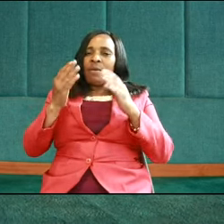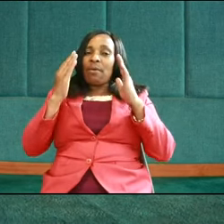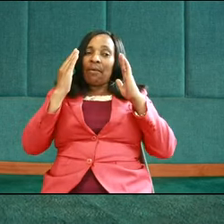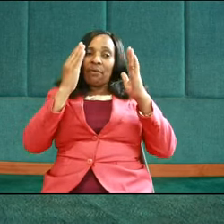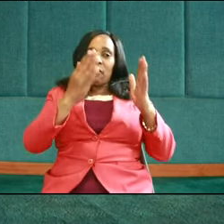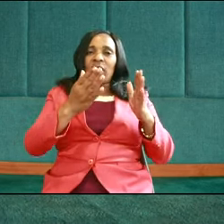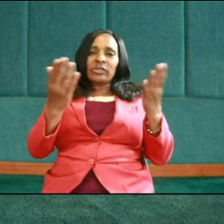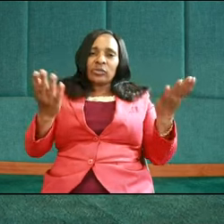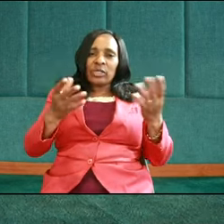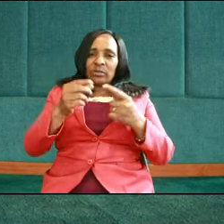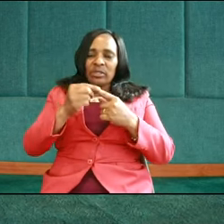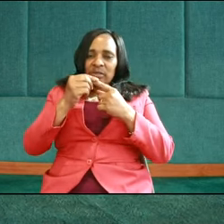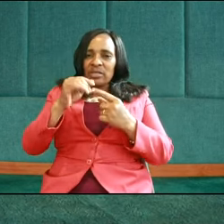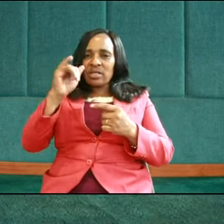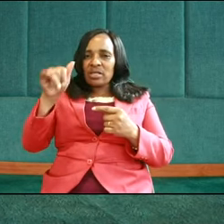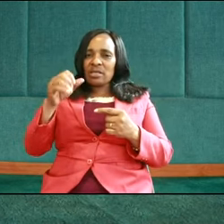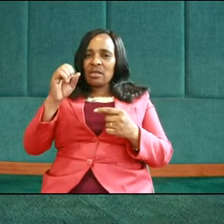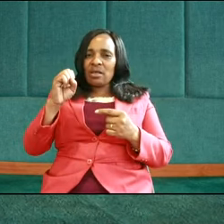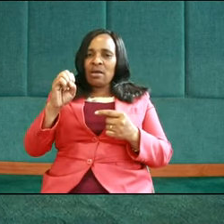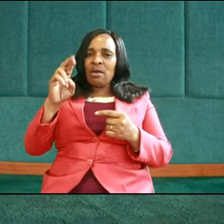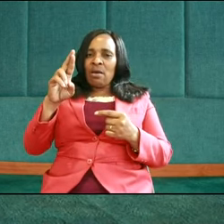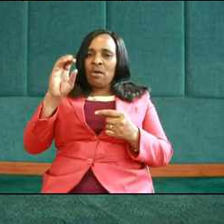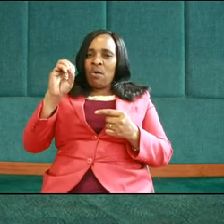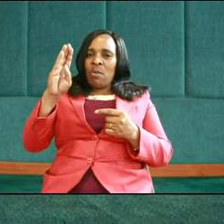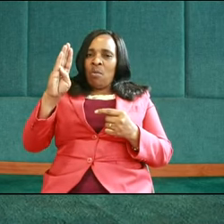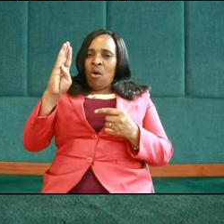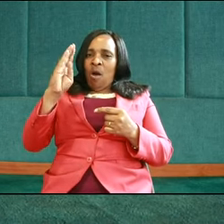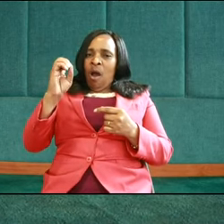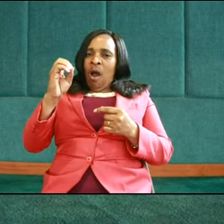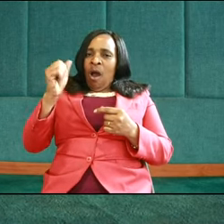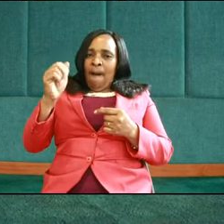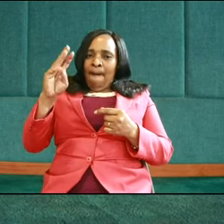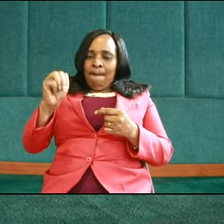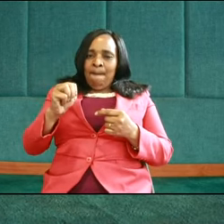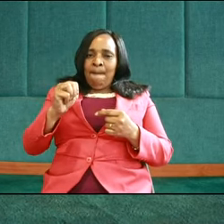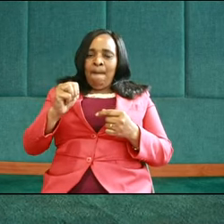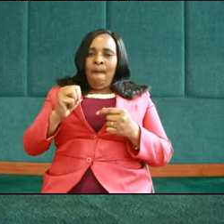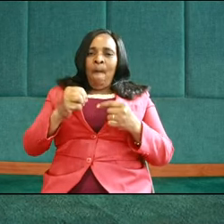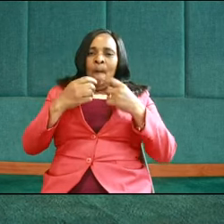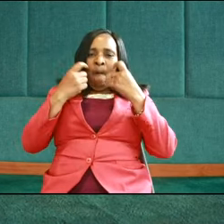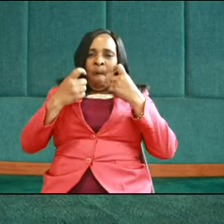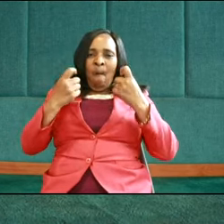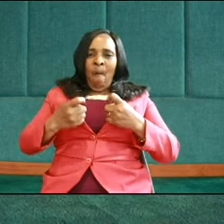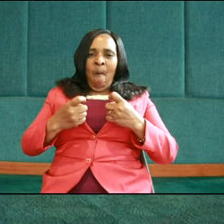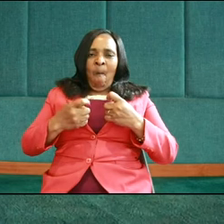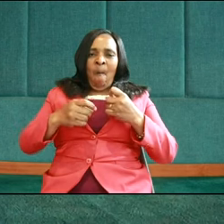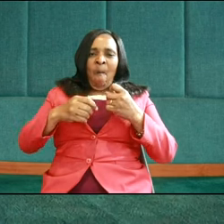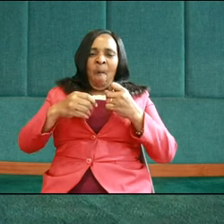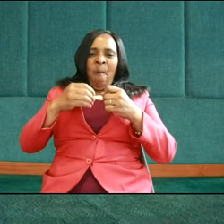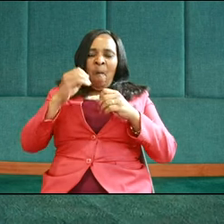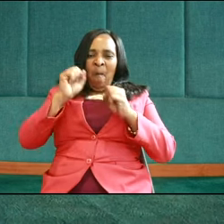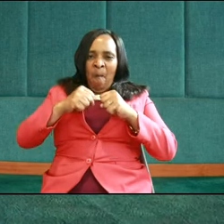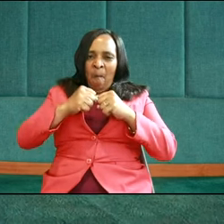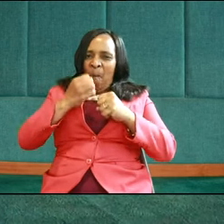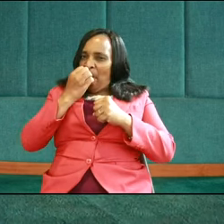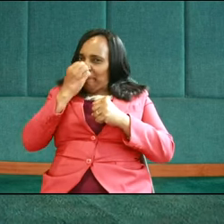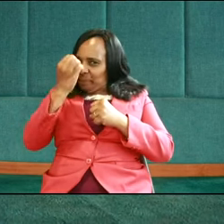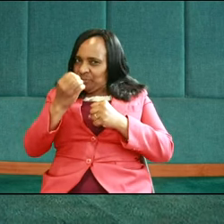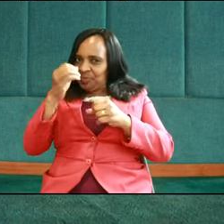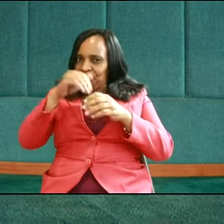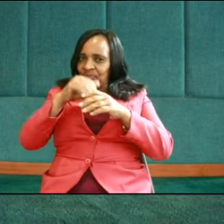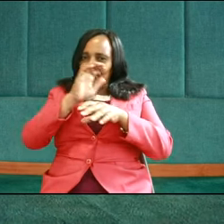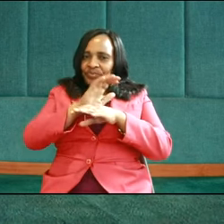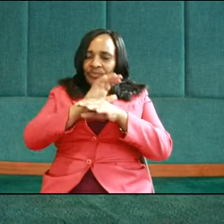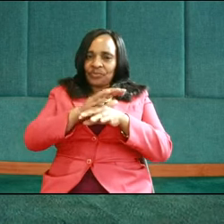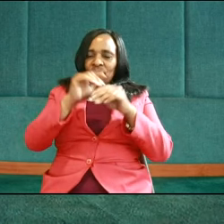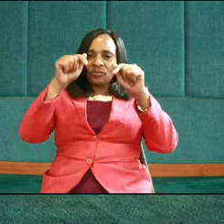on the Jeroboam syndrome. But before you do that, just answer the last one. Sin is too often ignored in churches today.